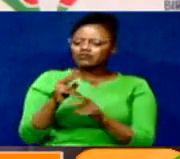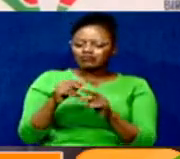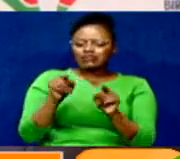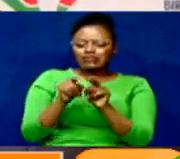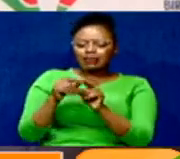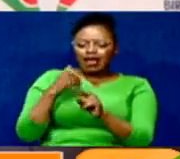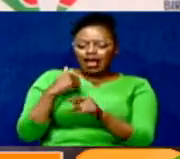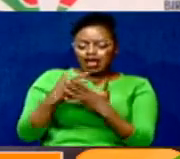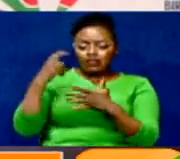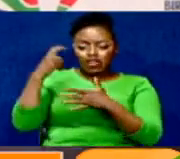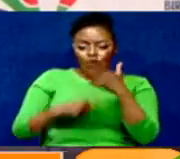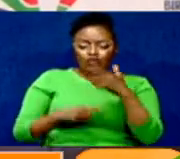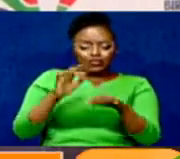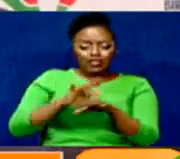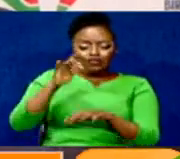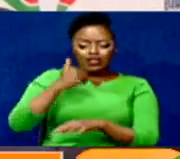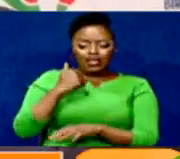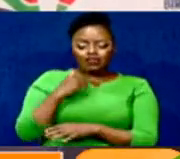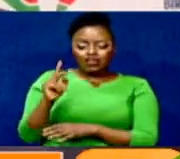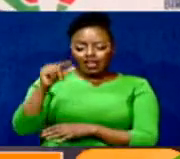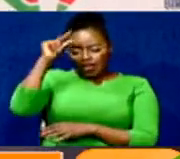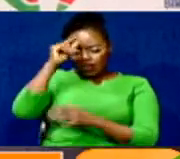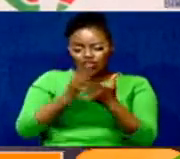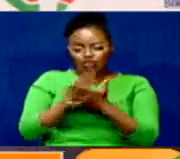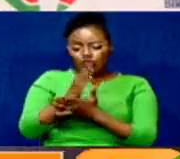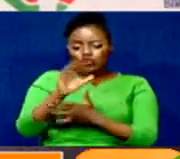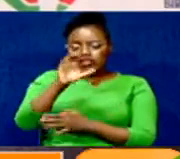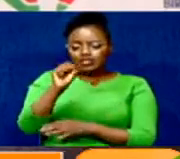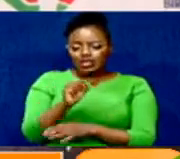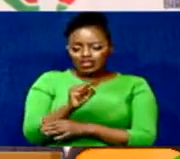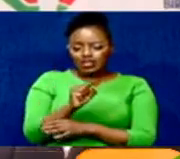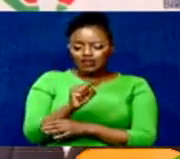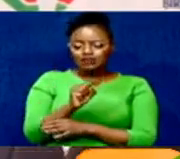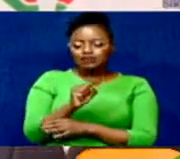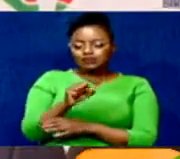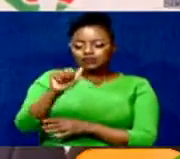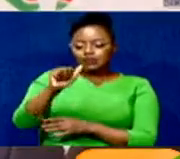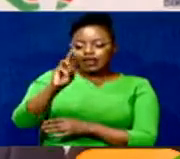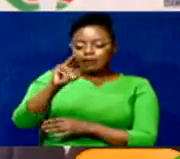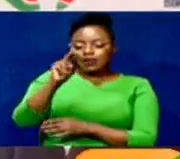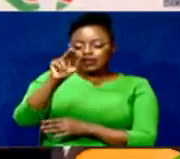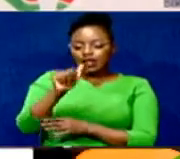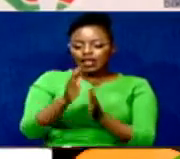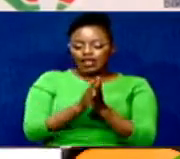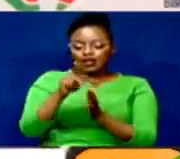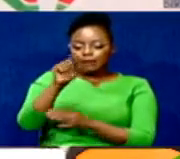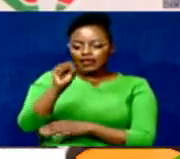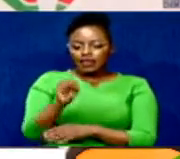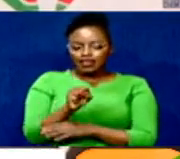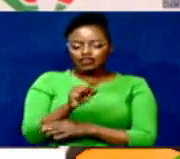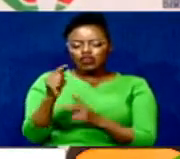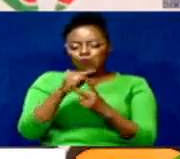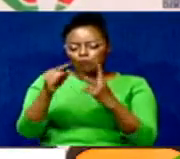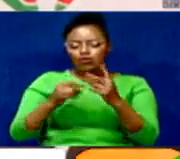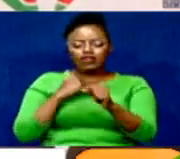implications. And the government of our republic, through the minister, CS Ambassador Amina Mohamed, and the PSG Okudo, have